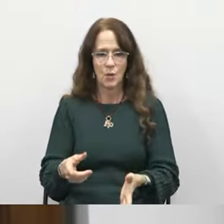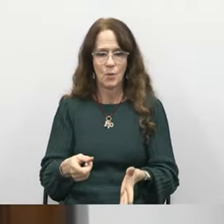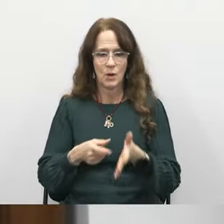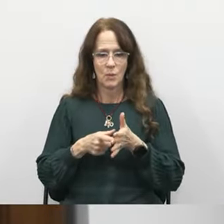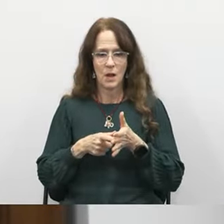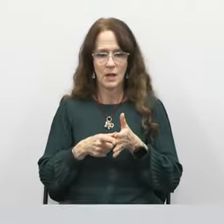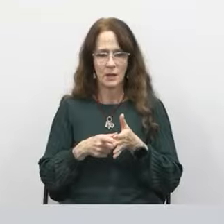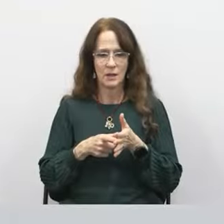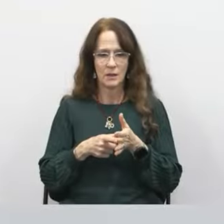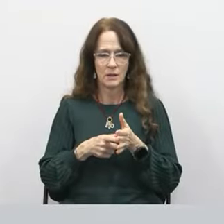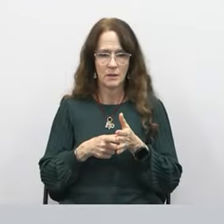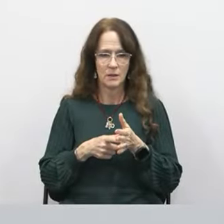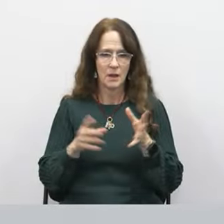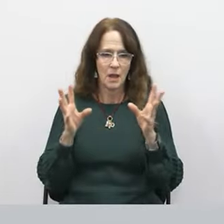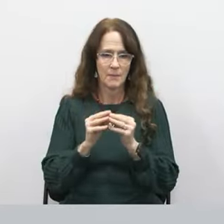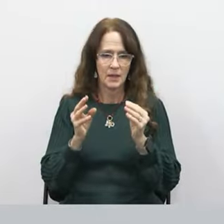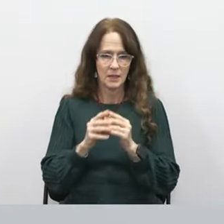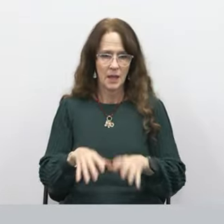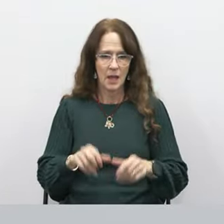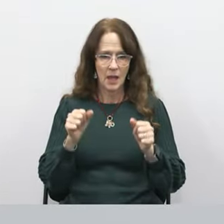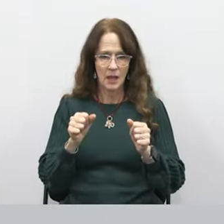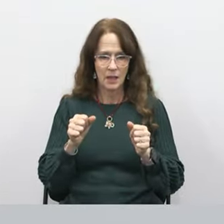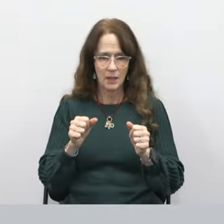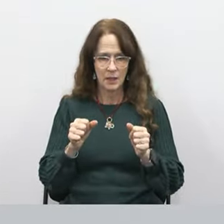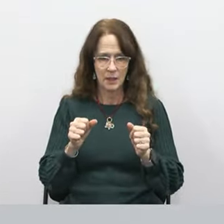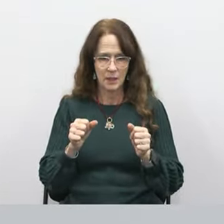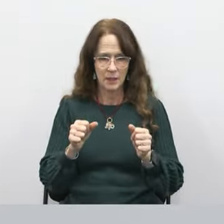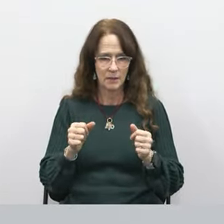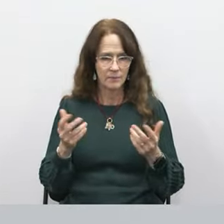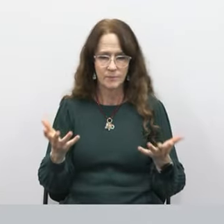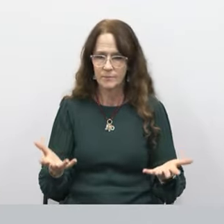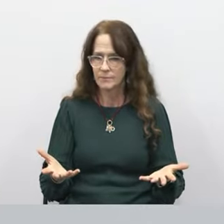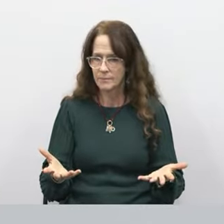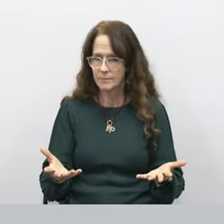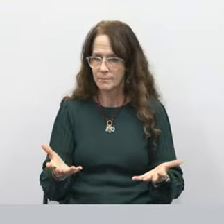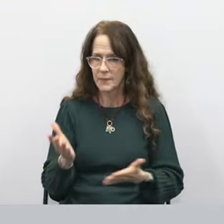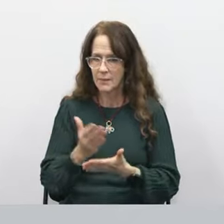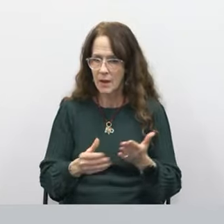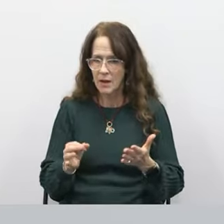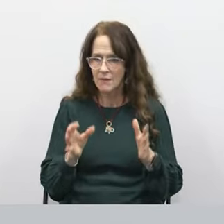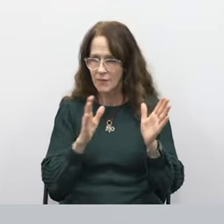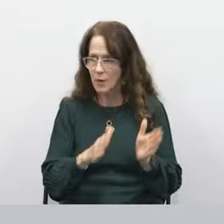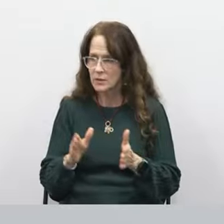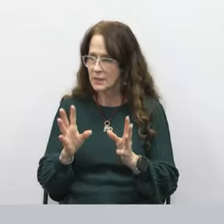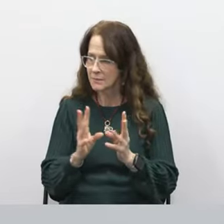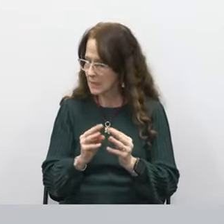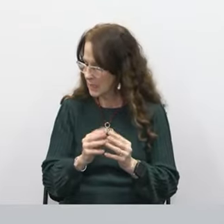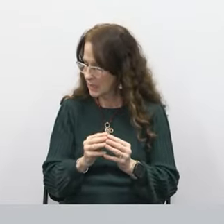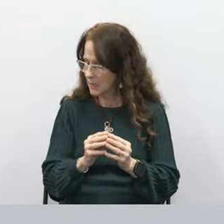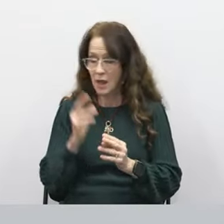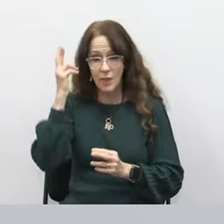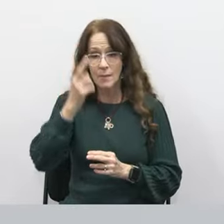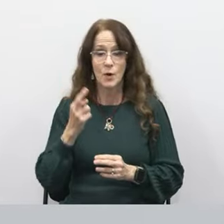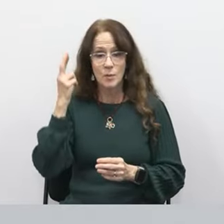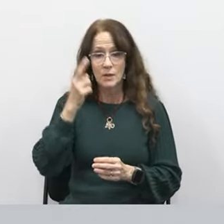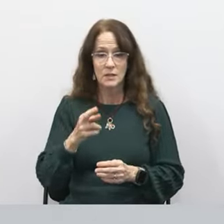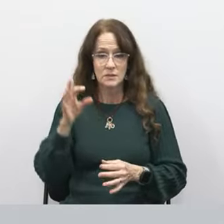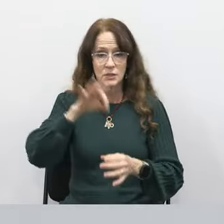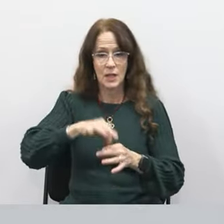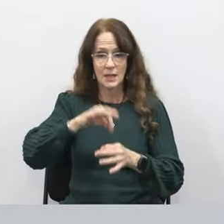an organizational meeting to be held every December, which is what you're doing now. And as part of that organizational meeting, the purpose is to elect